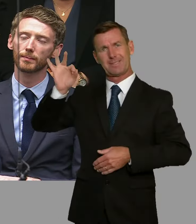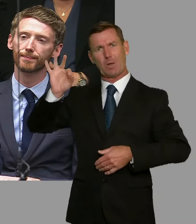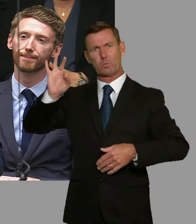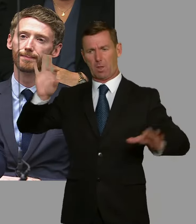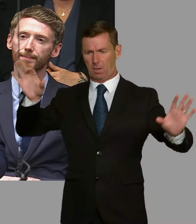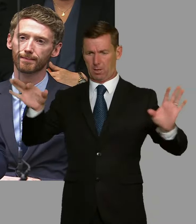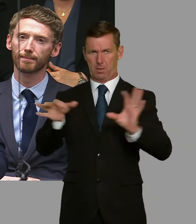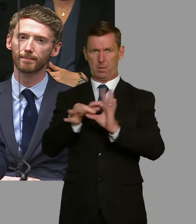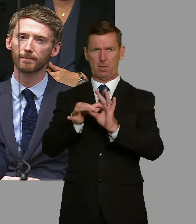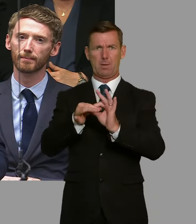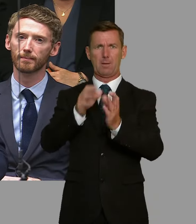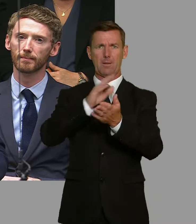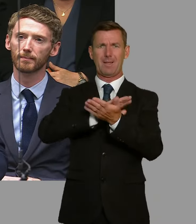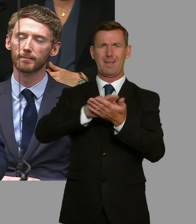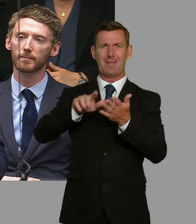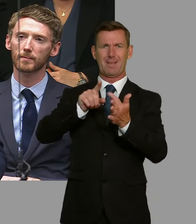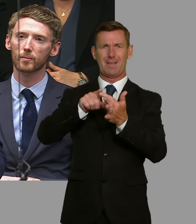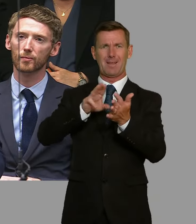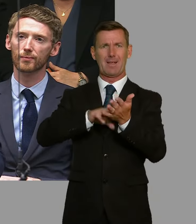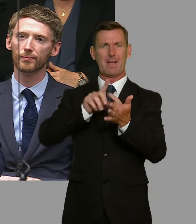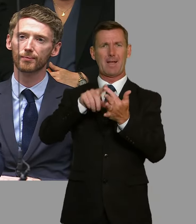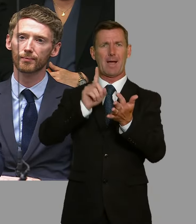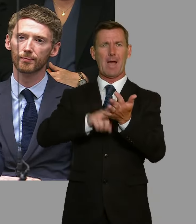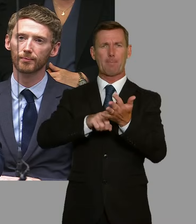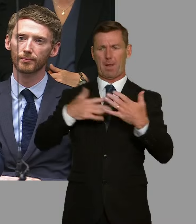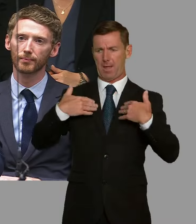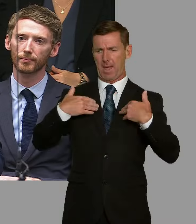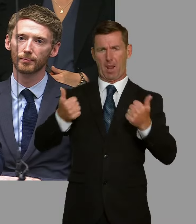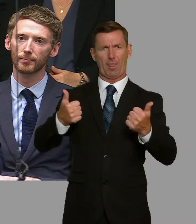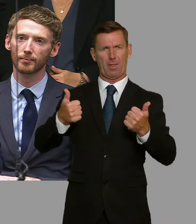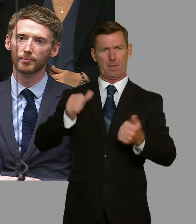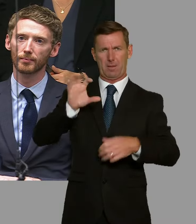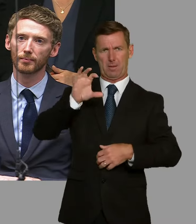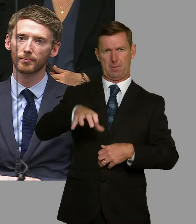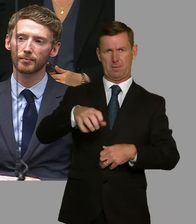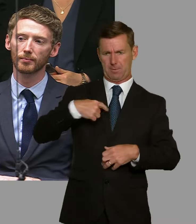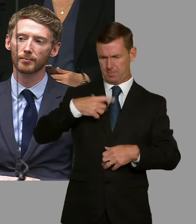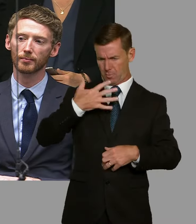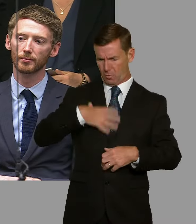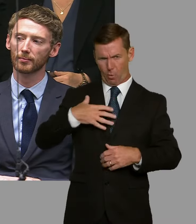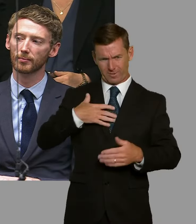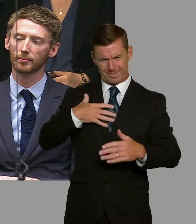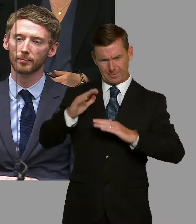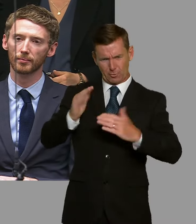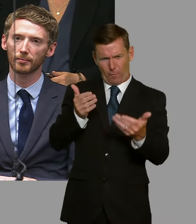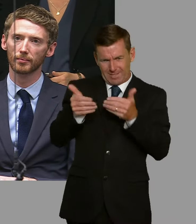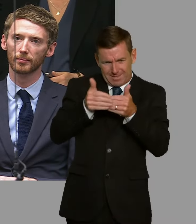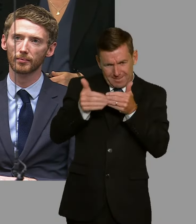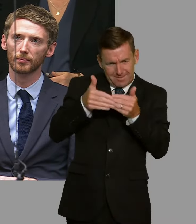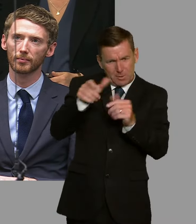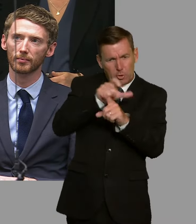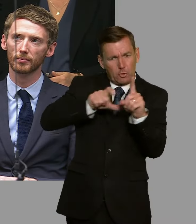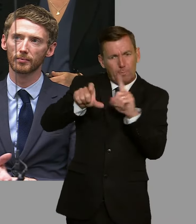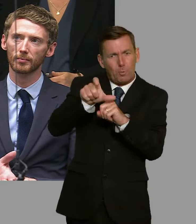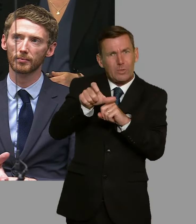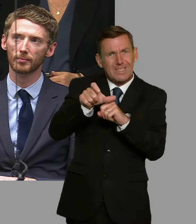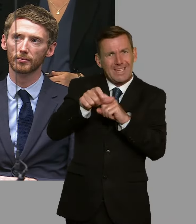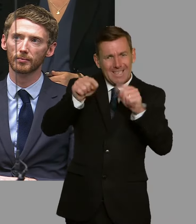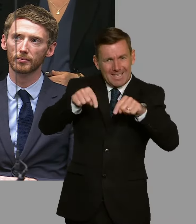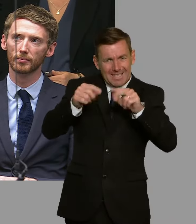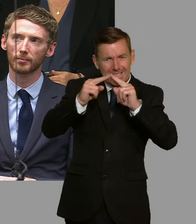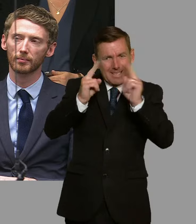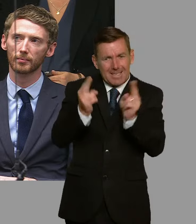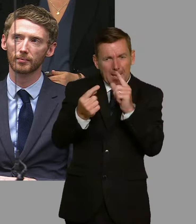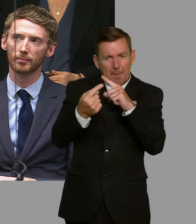neighbourhood-based care, bringing services closer to where people live, in facilities designed around their needs. It can also help